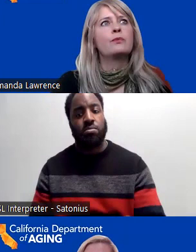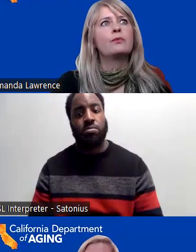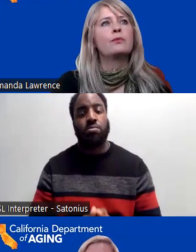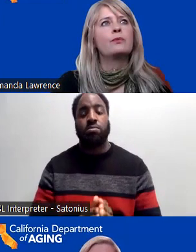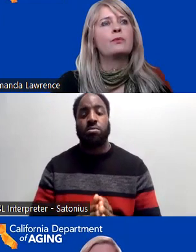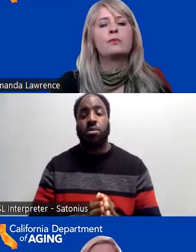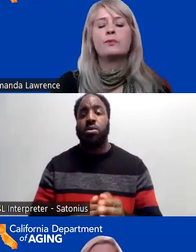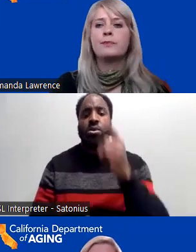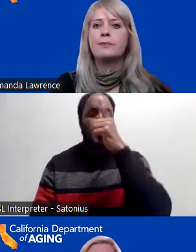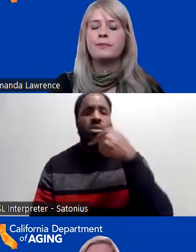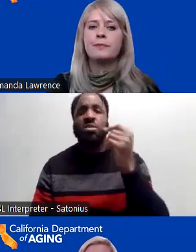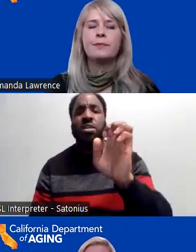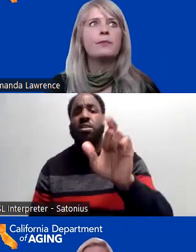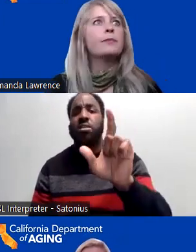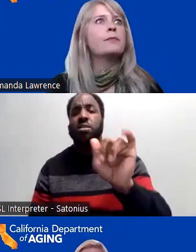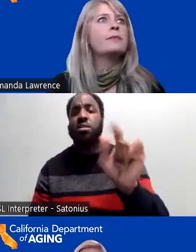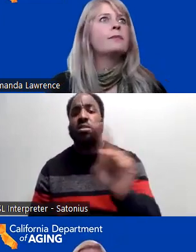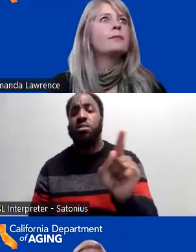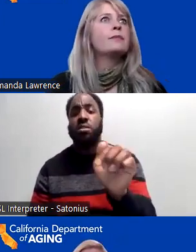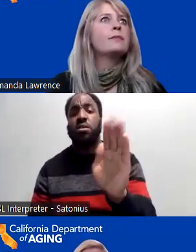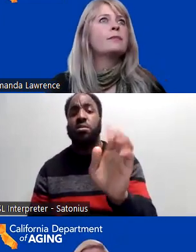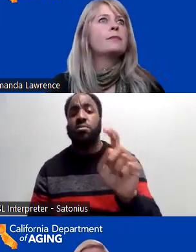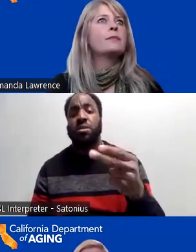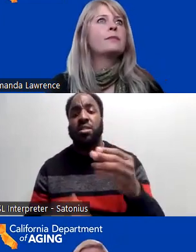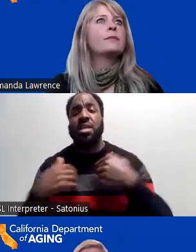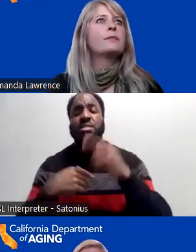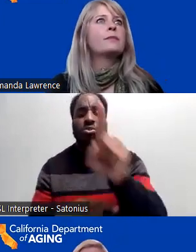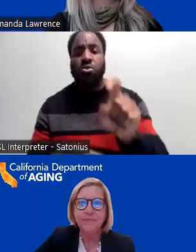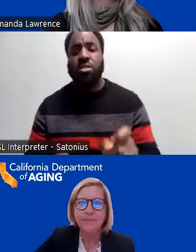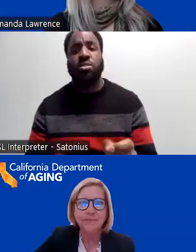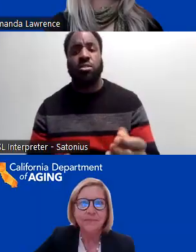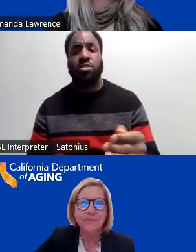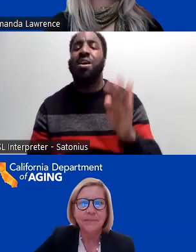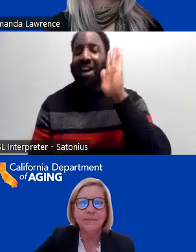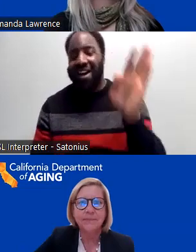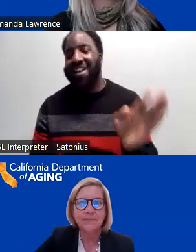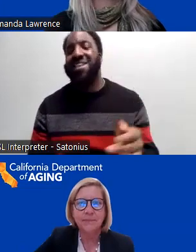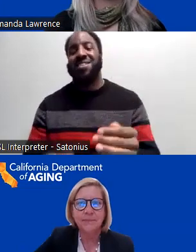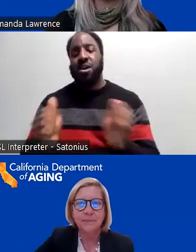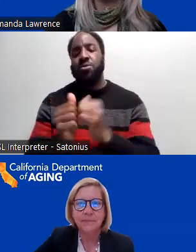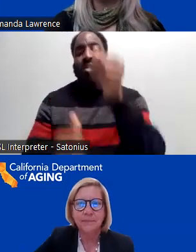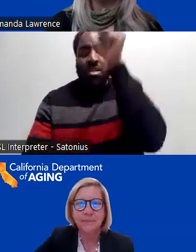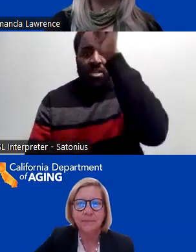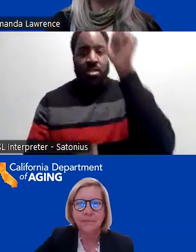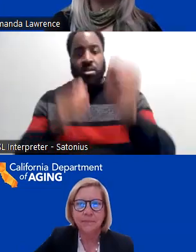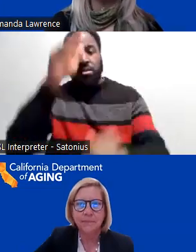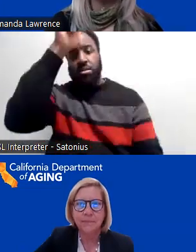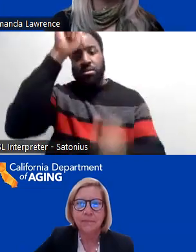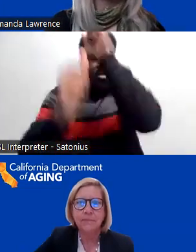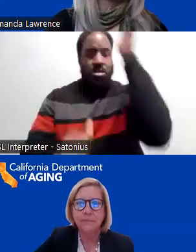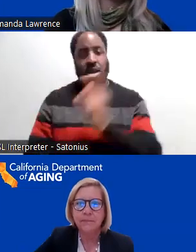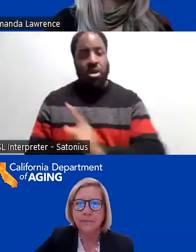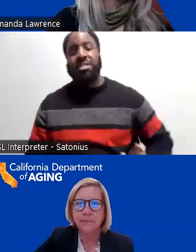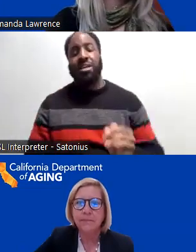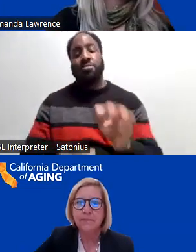Looks like Elizabeth has a question for me. Yes. Hi, Elizabeth Edgerly with the Alzheimer's Association. It's not really a question, it's